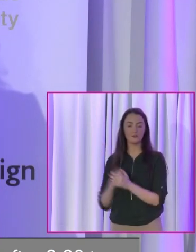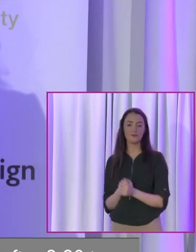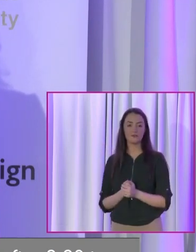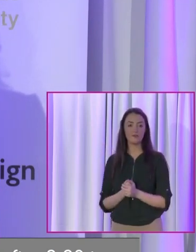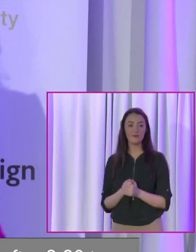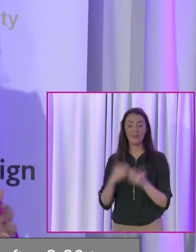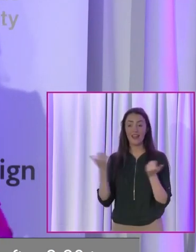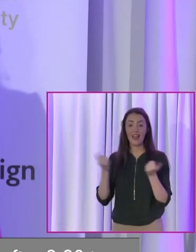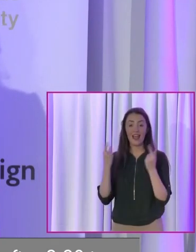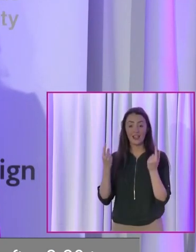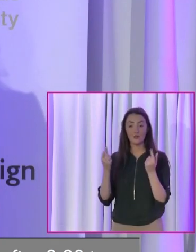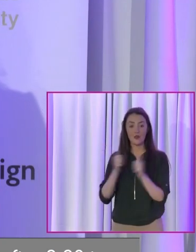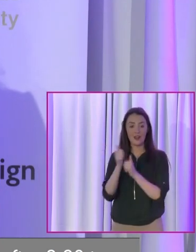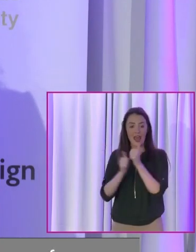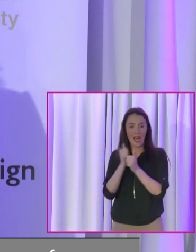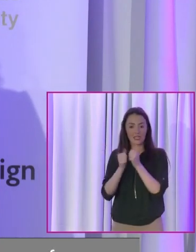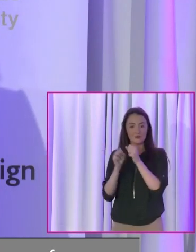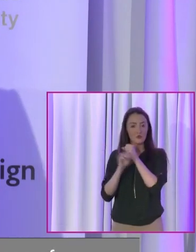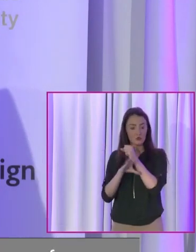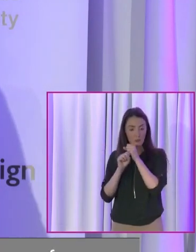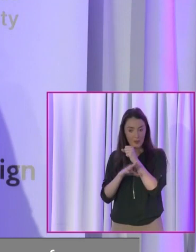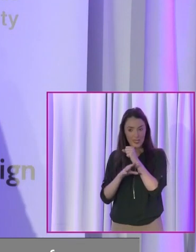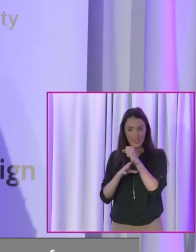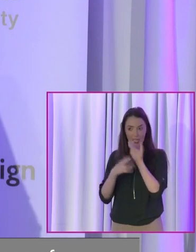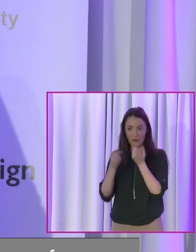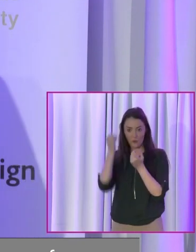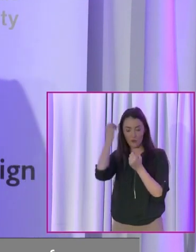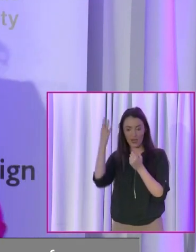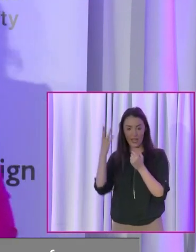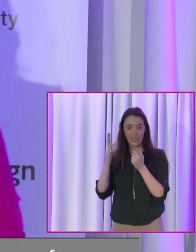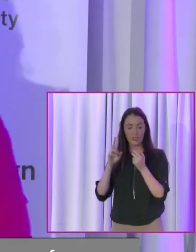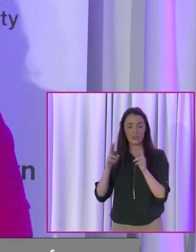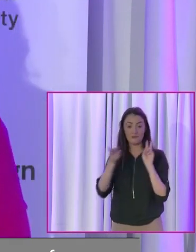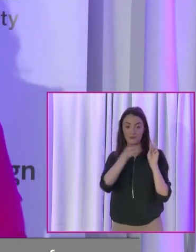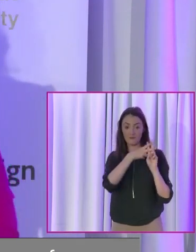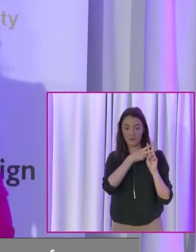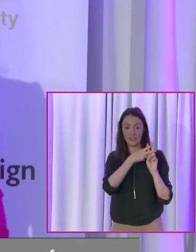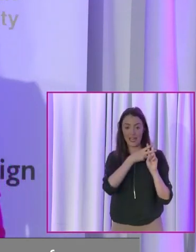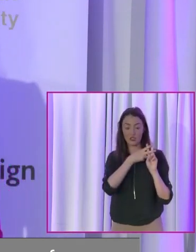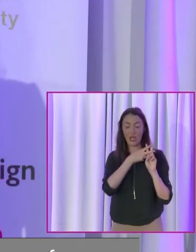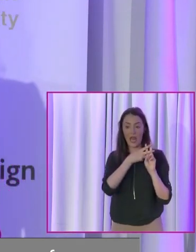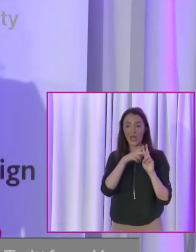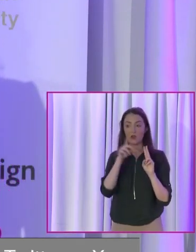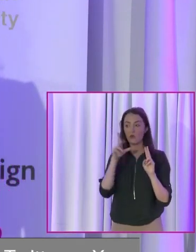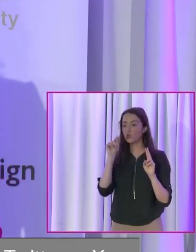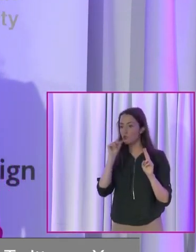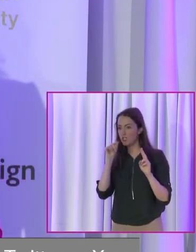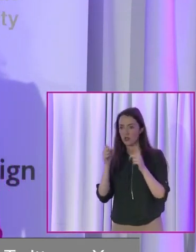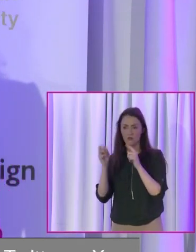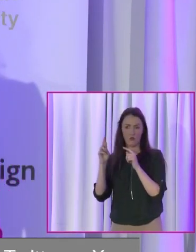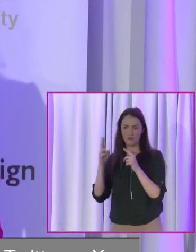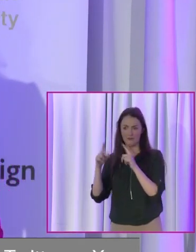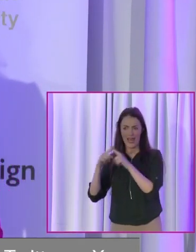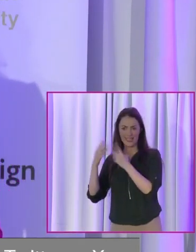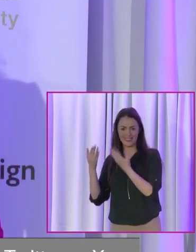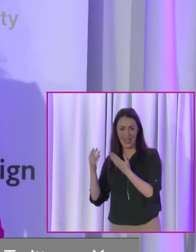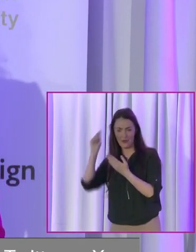on social media, don't forget to use the Twitter, or X as I think it's called now, for today's events,